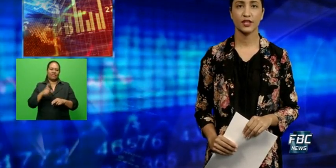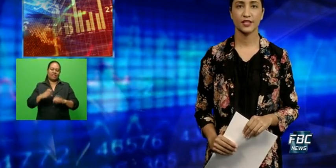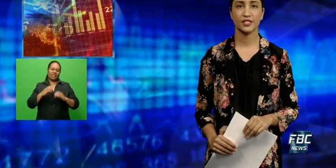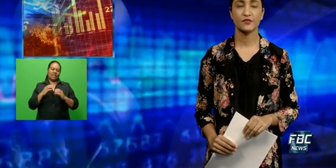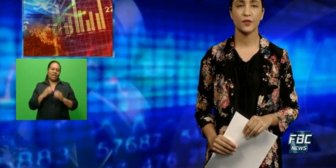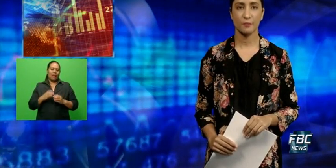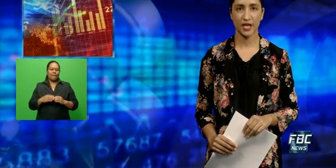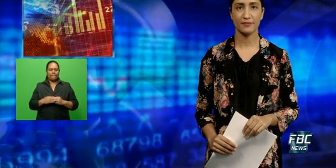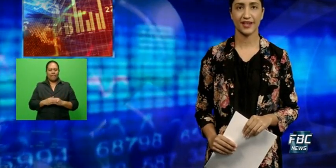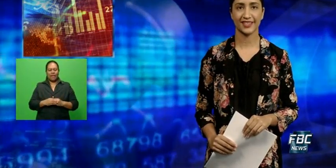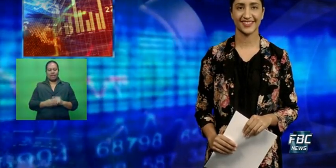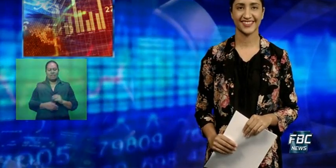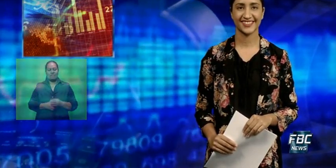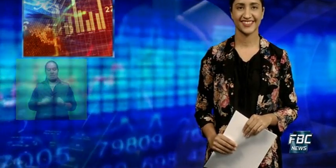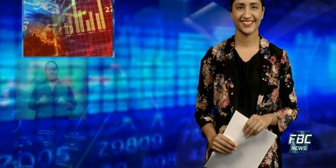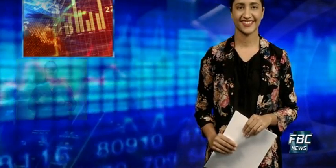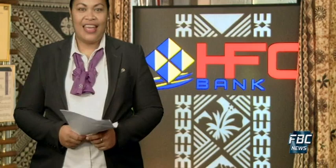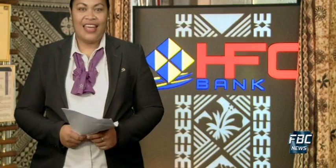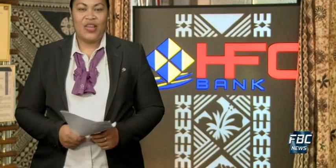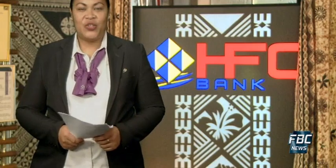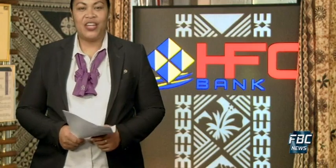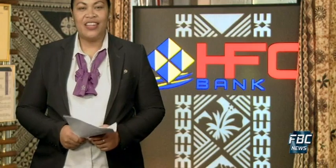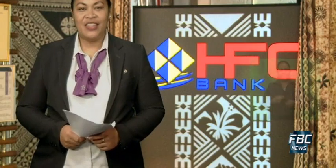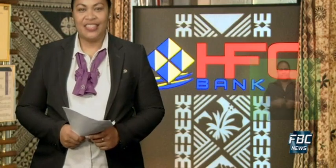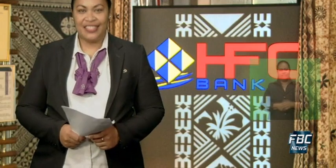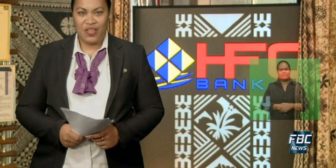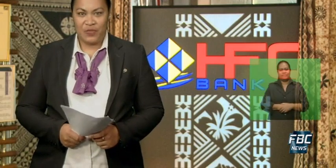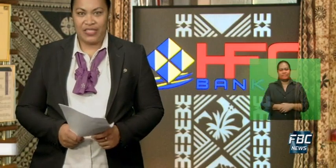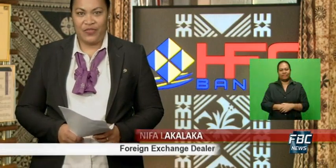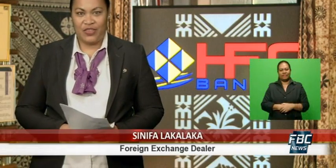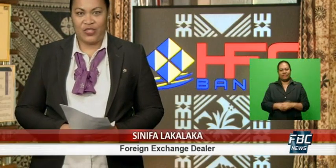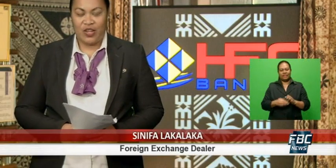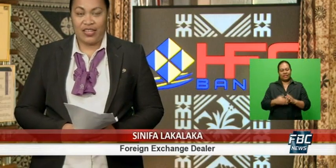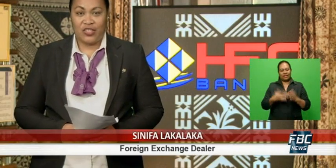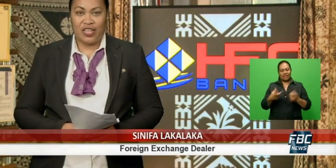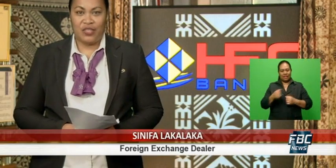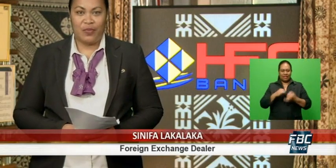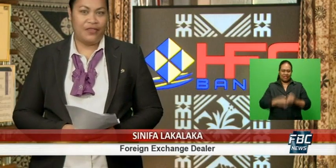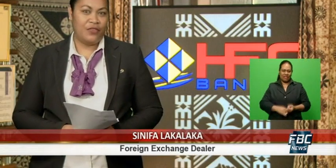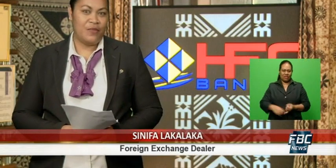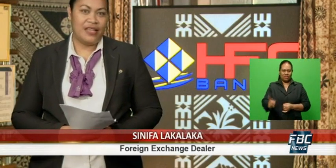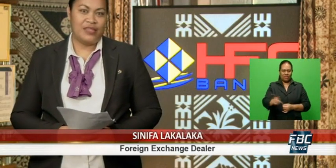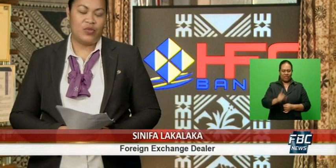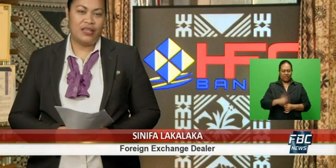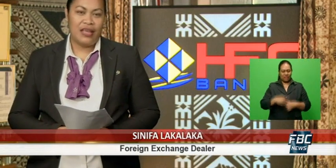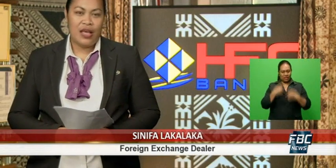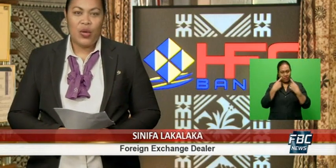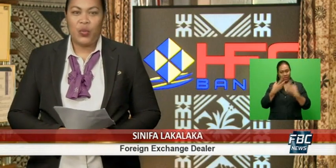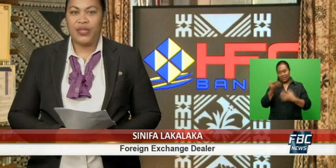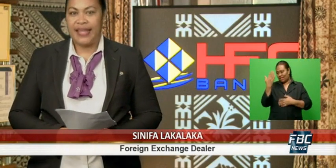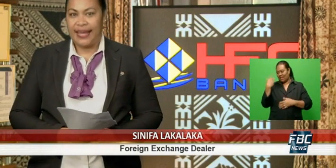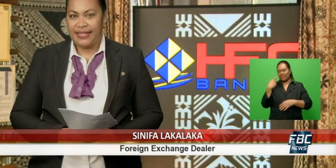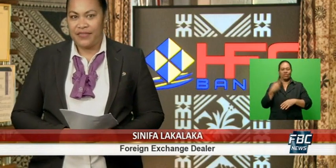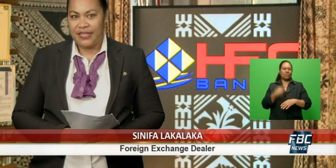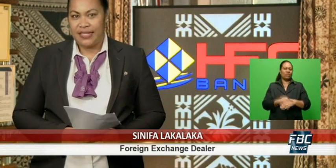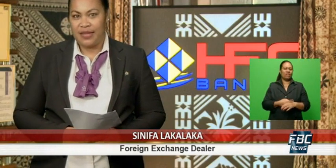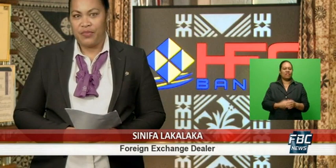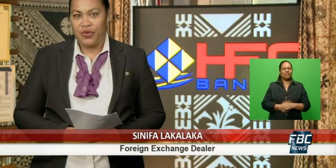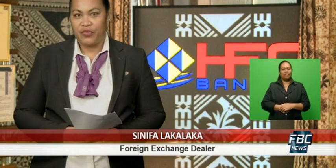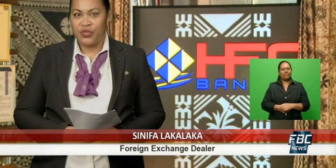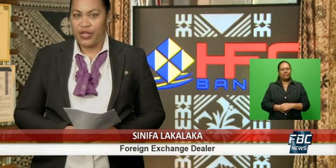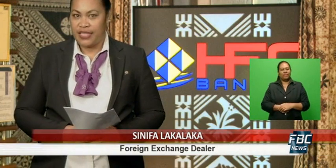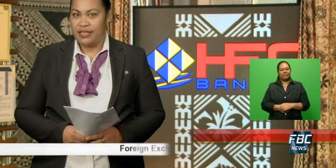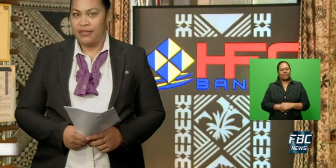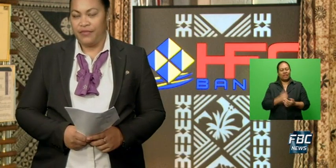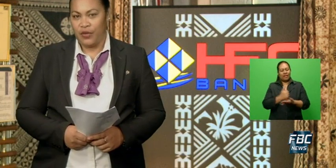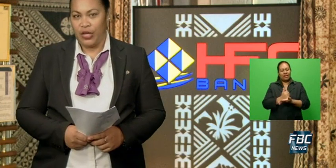with the latest from the money market. Trading on the South Pacific Stock Exchange platform last week was active as the number